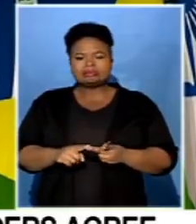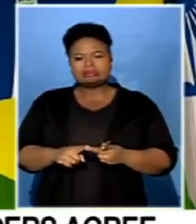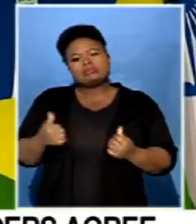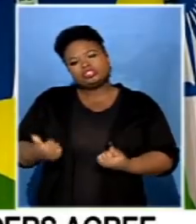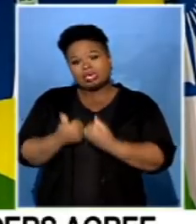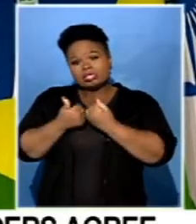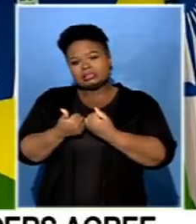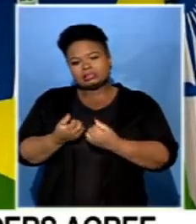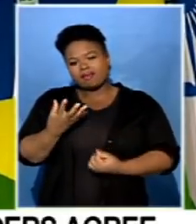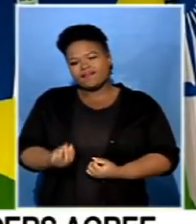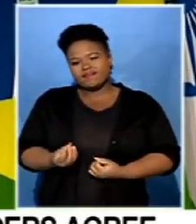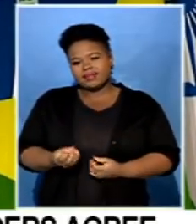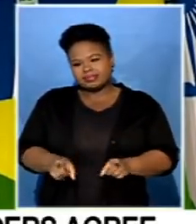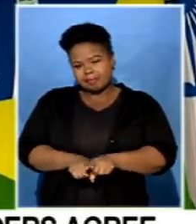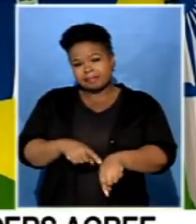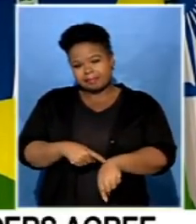challenges.